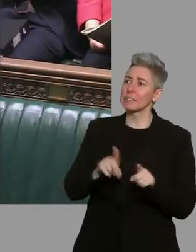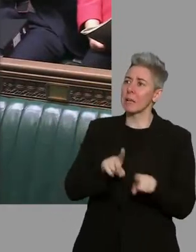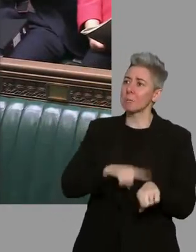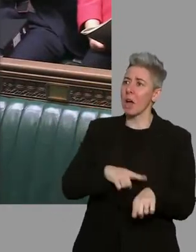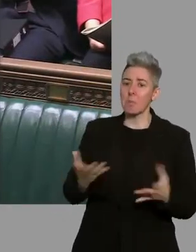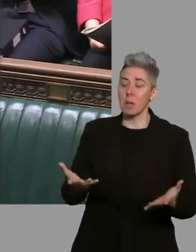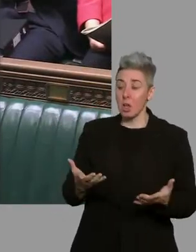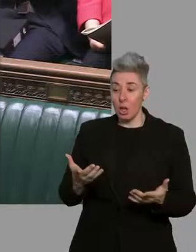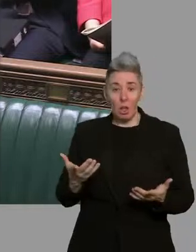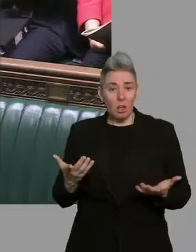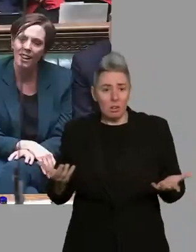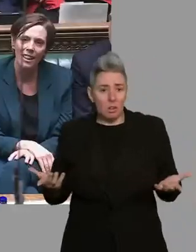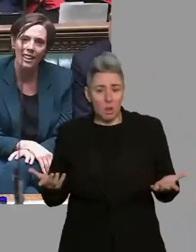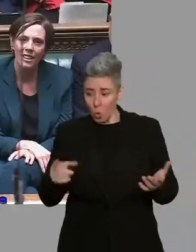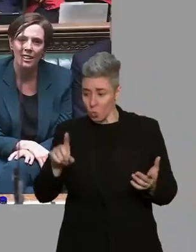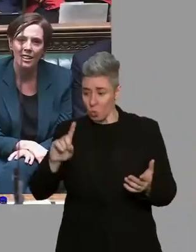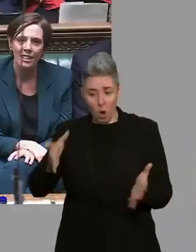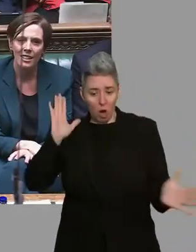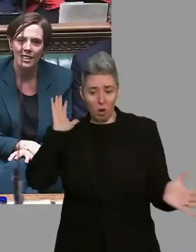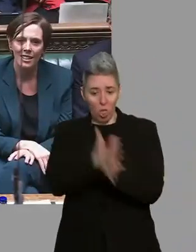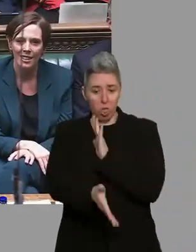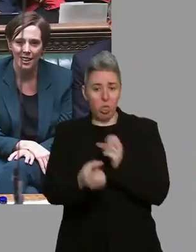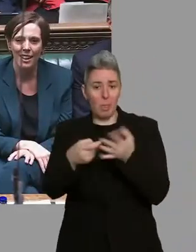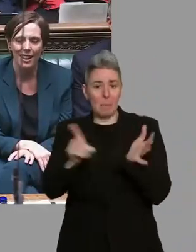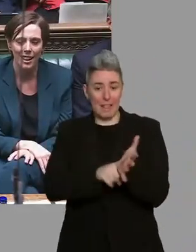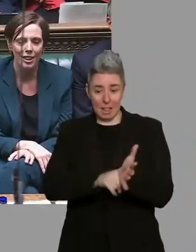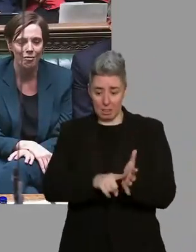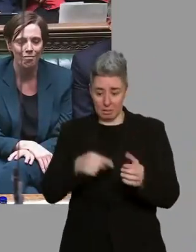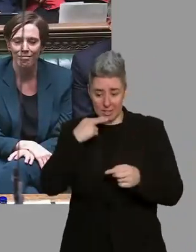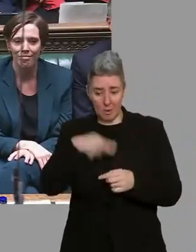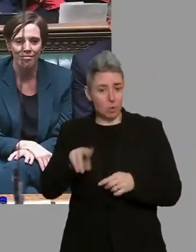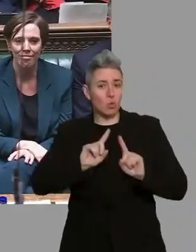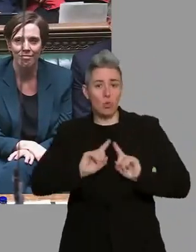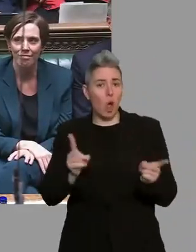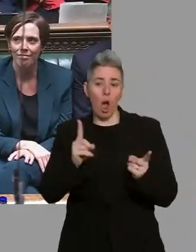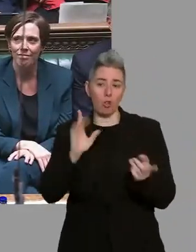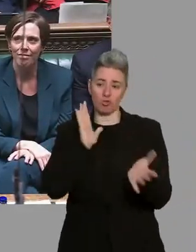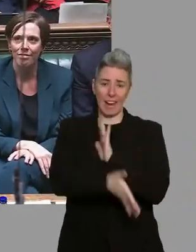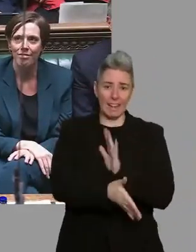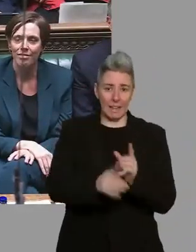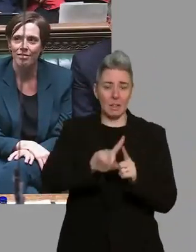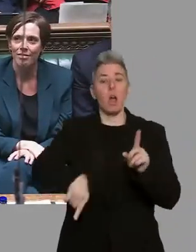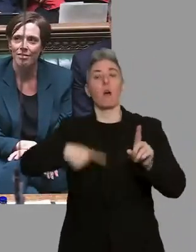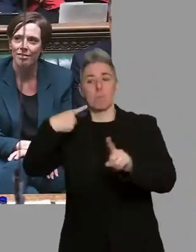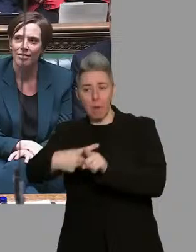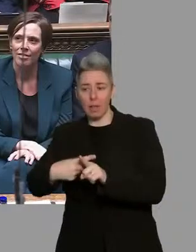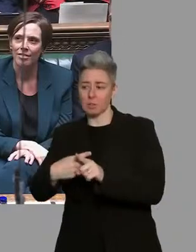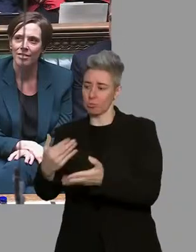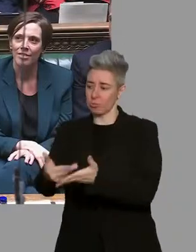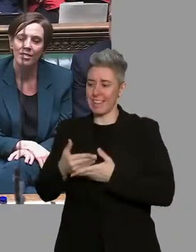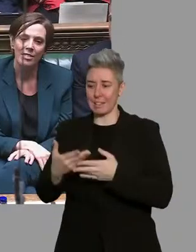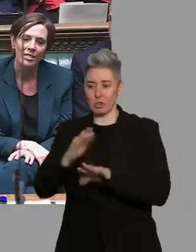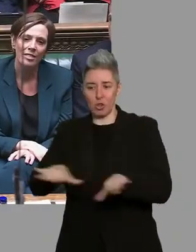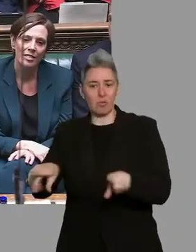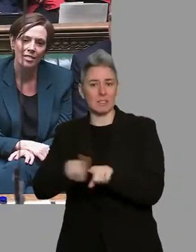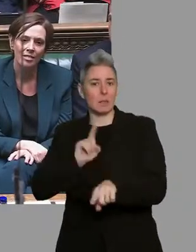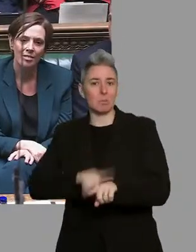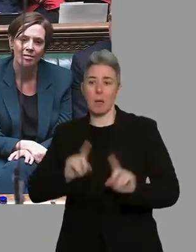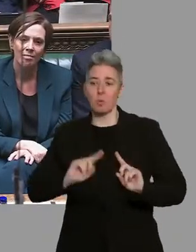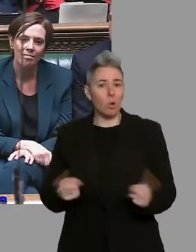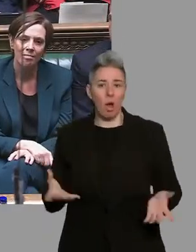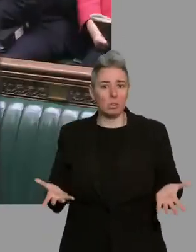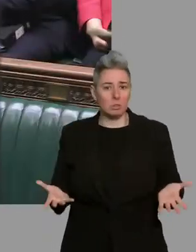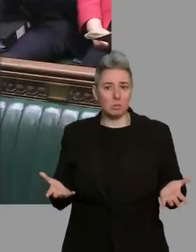protect children. There was Mr. Speaker, there was a dreadful case of Sarah Sharif that everybody will